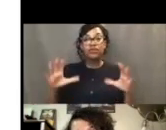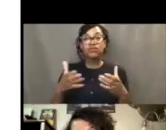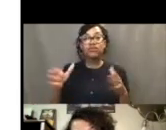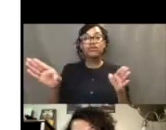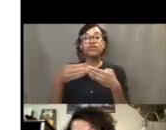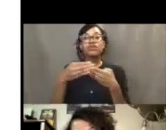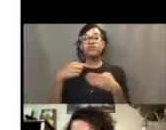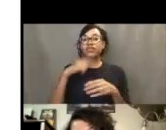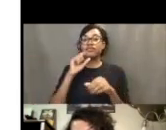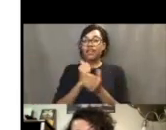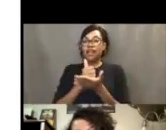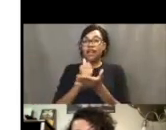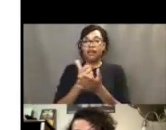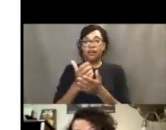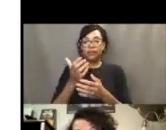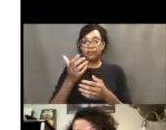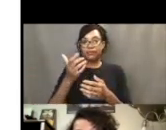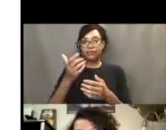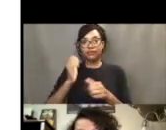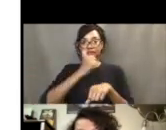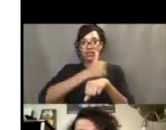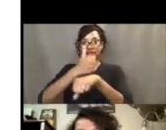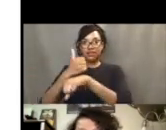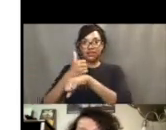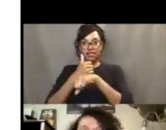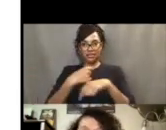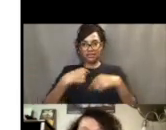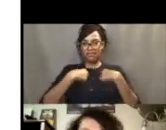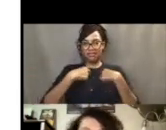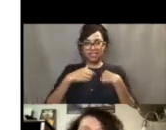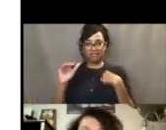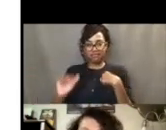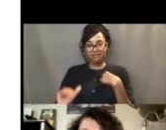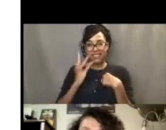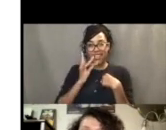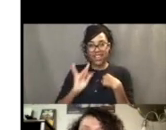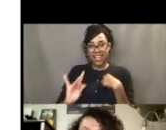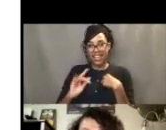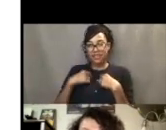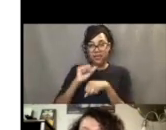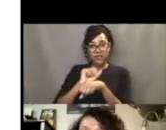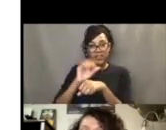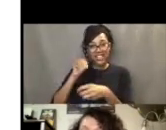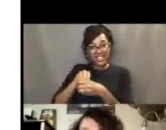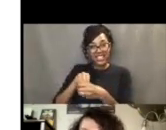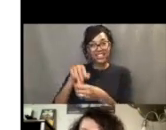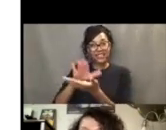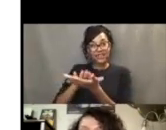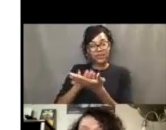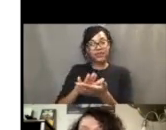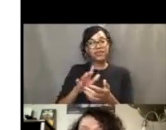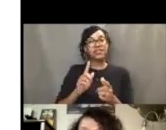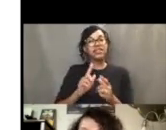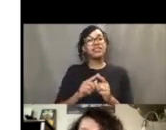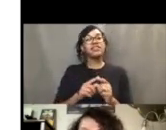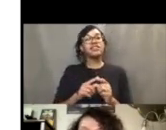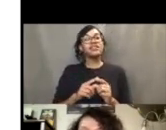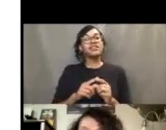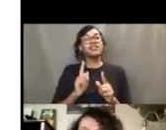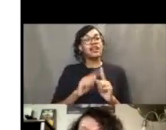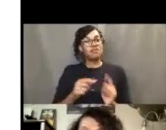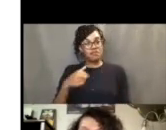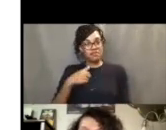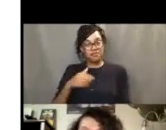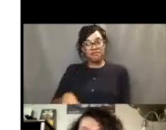proud MPS graduate, parent, auntie, cousin, and a lot of other relations. I say that to say that my